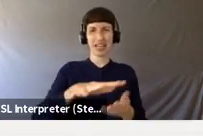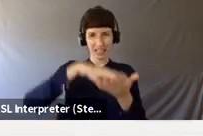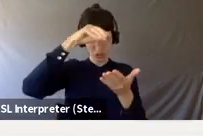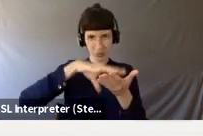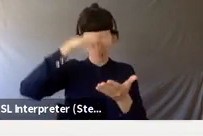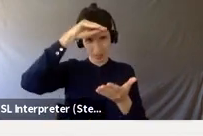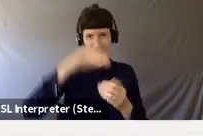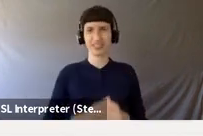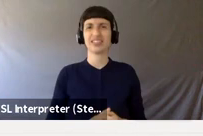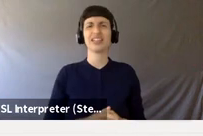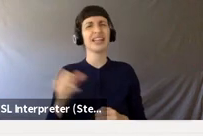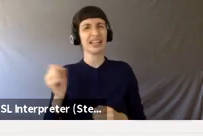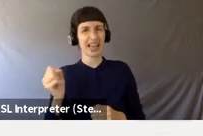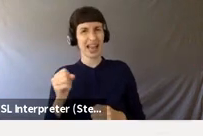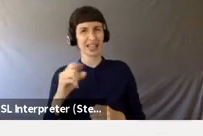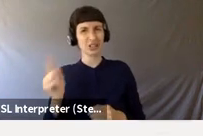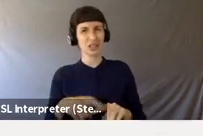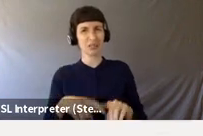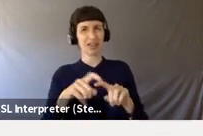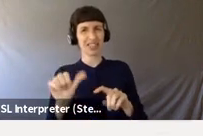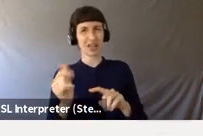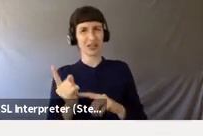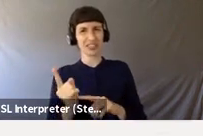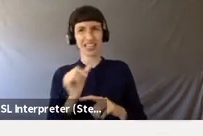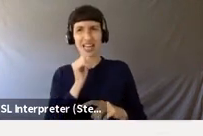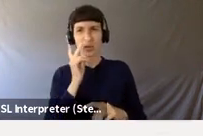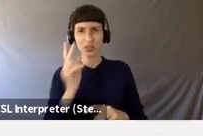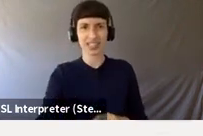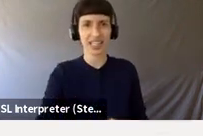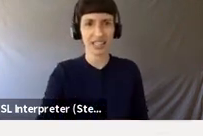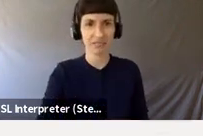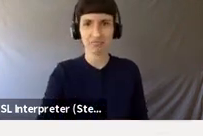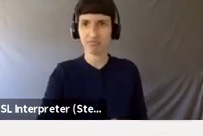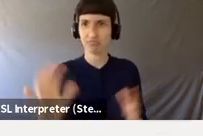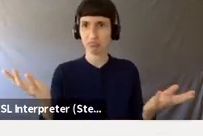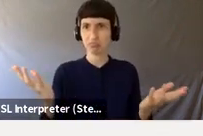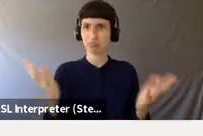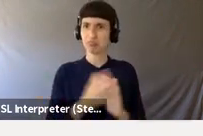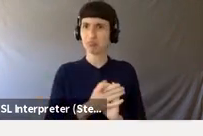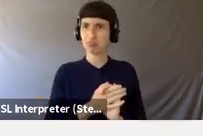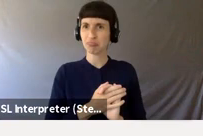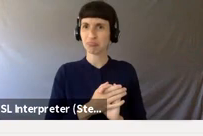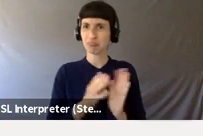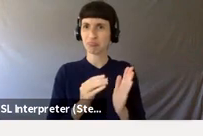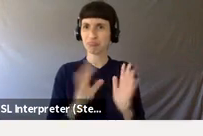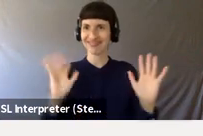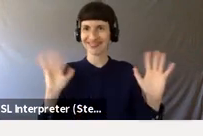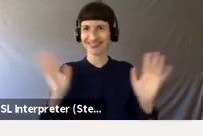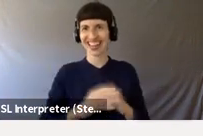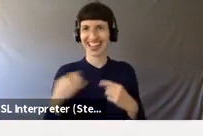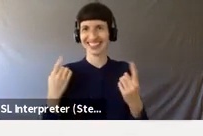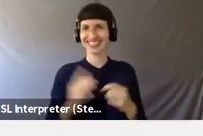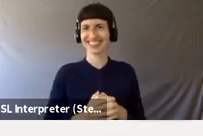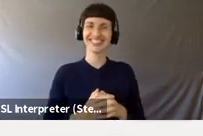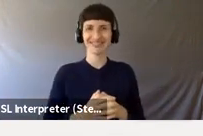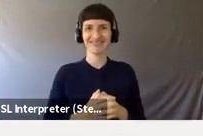Yes, and we're just pausing just another second as I don't see our interpreter up yet. Ah, there she is. So we